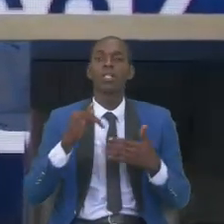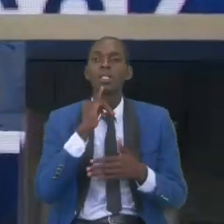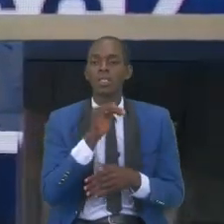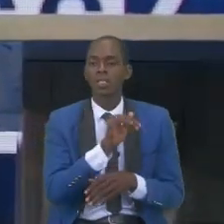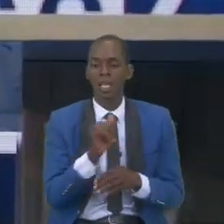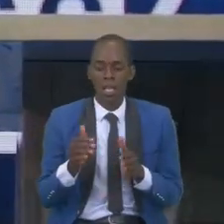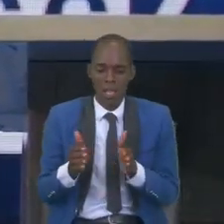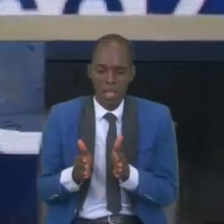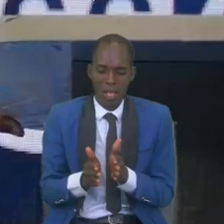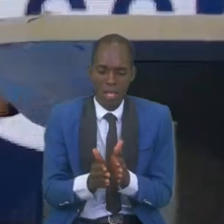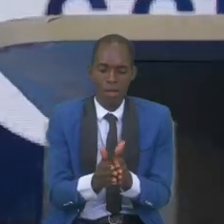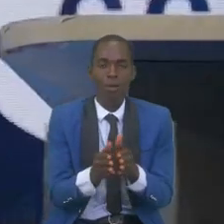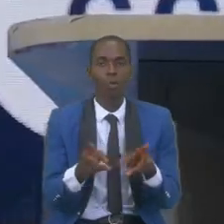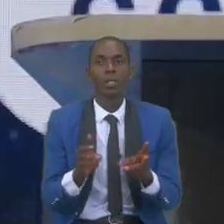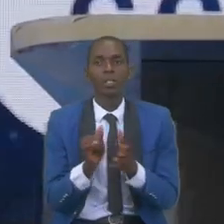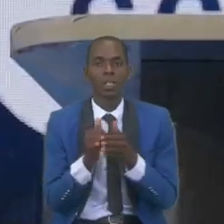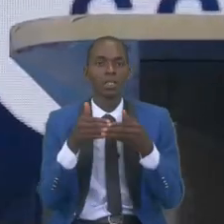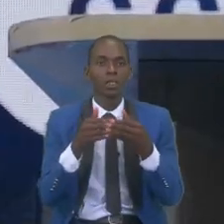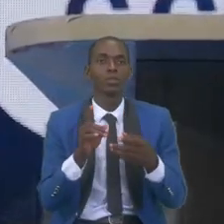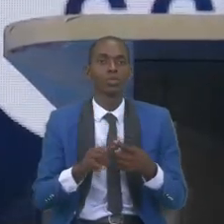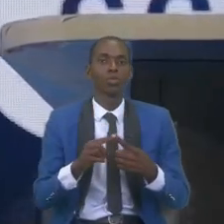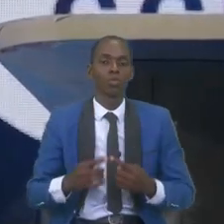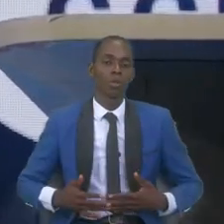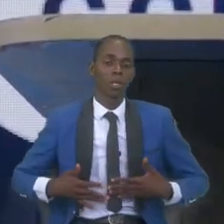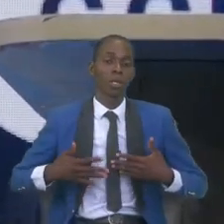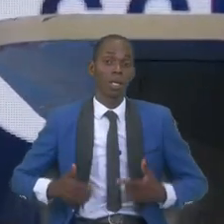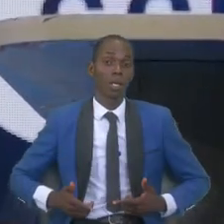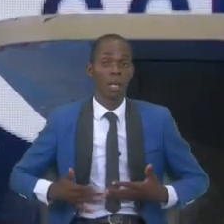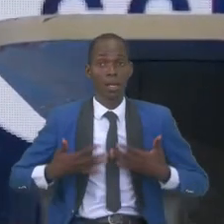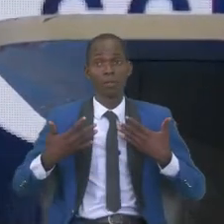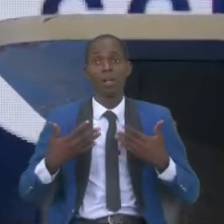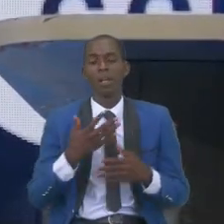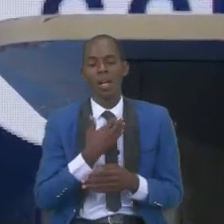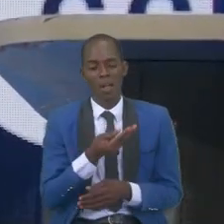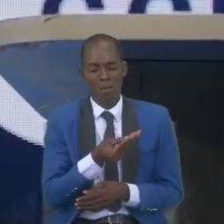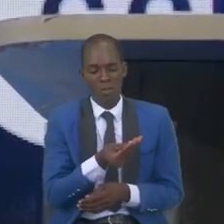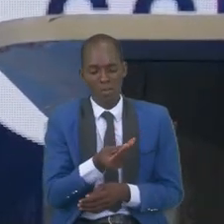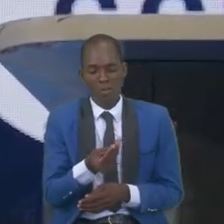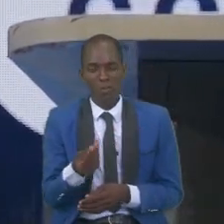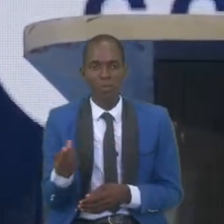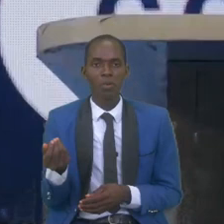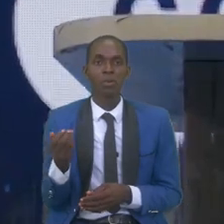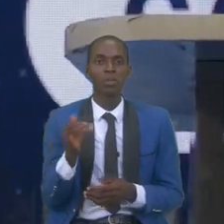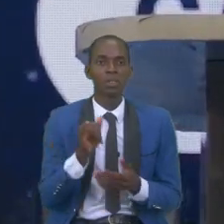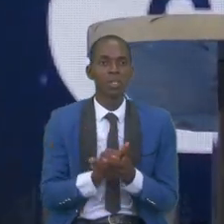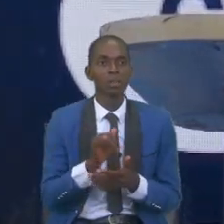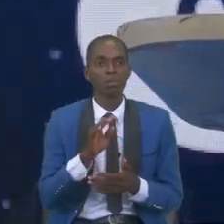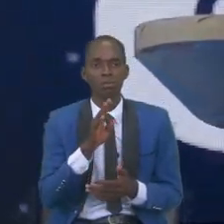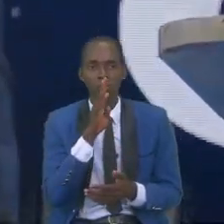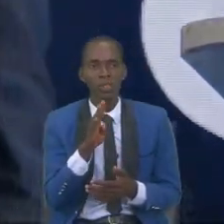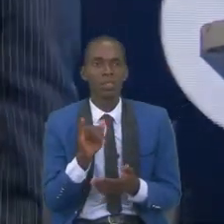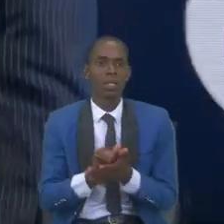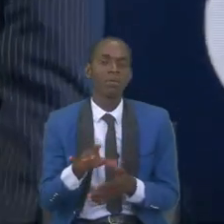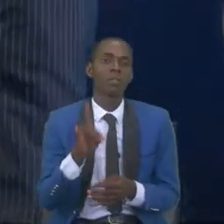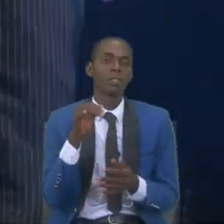which leadeth unto life. And few there be that find it. If we follow